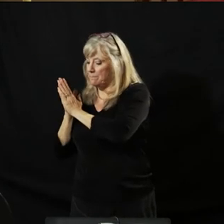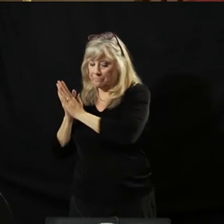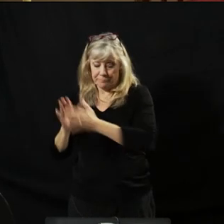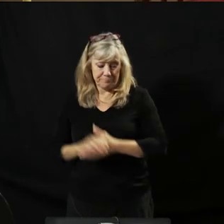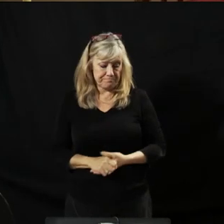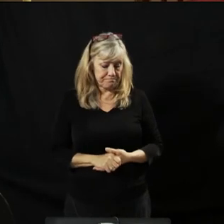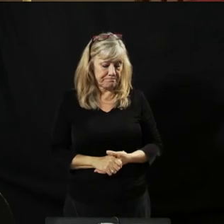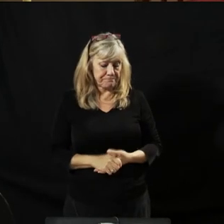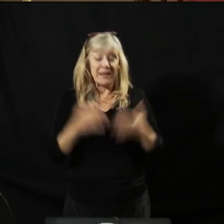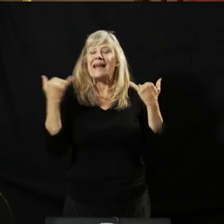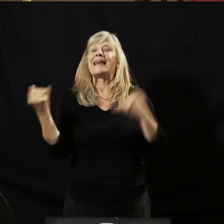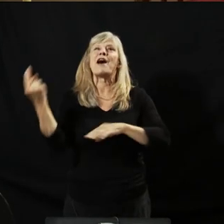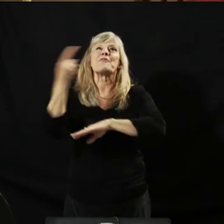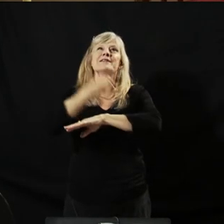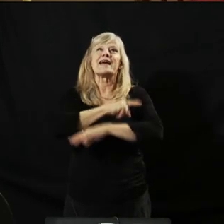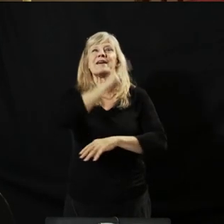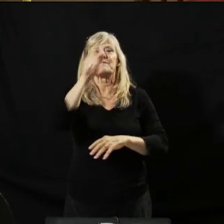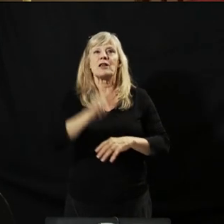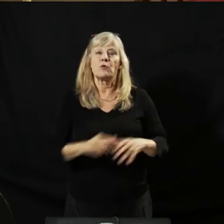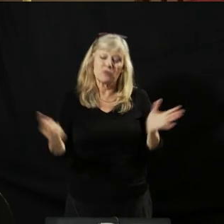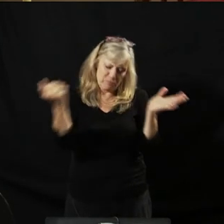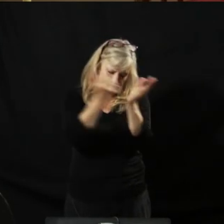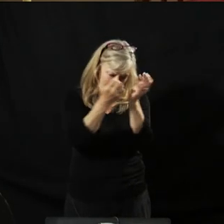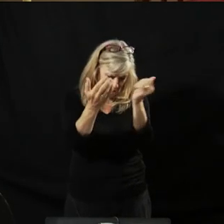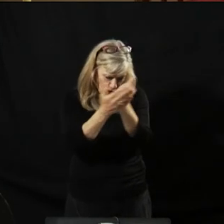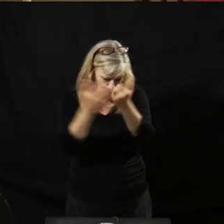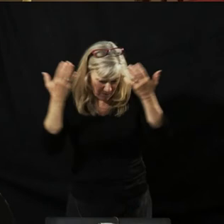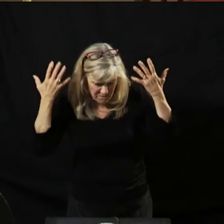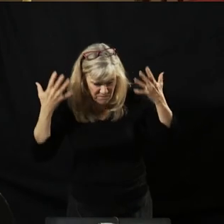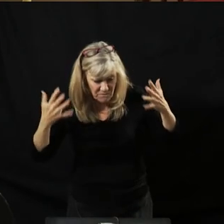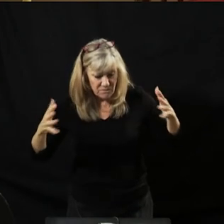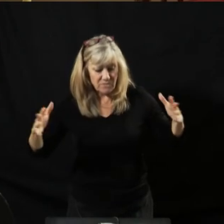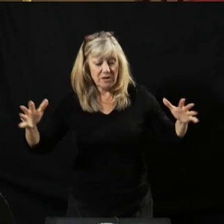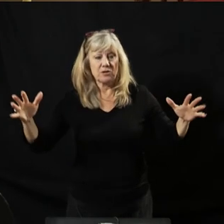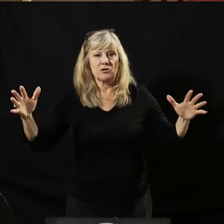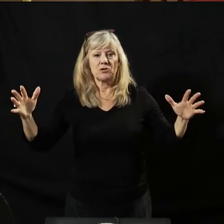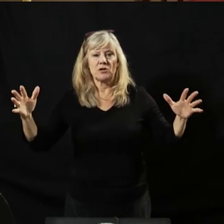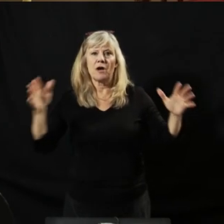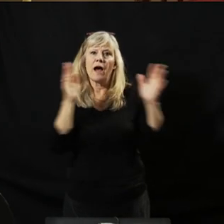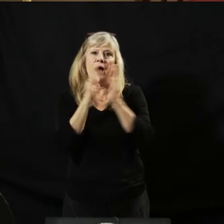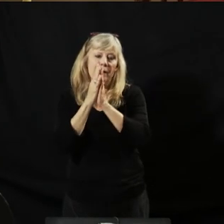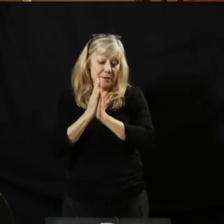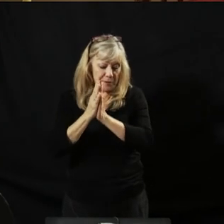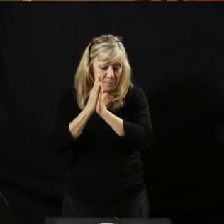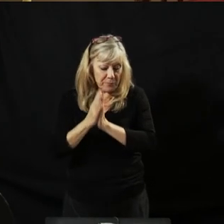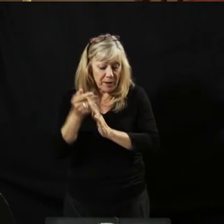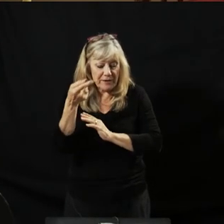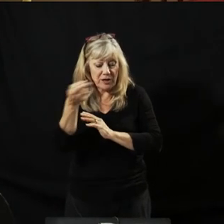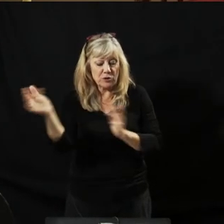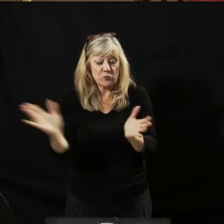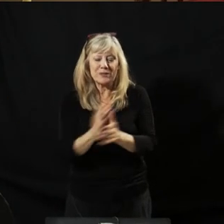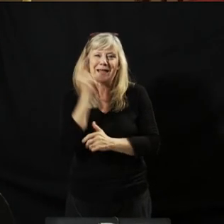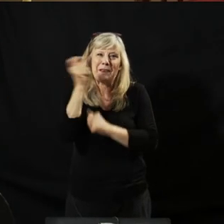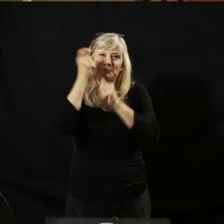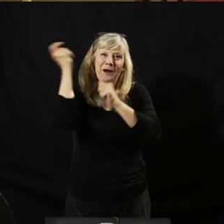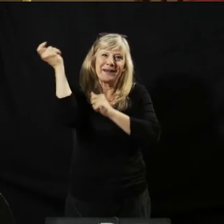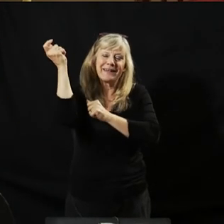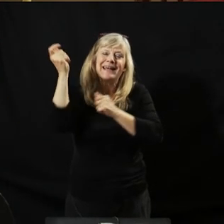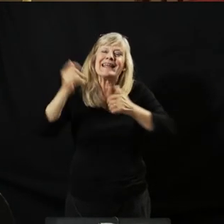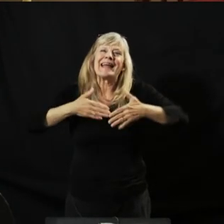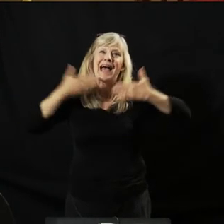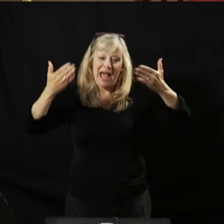Now that the days of the Lord's Passion have drawn to a close, may you who celebrate the gladness of the Paschal